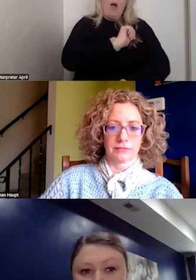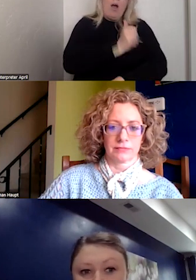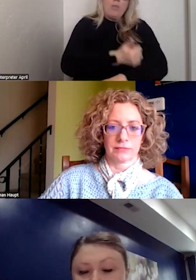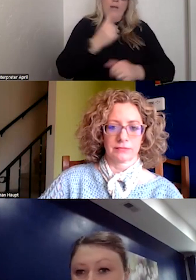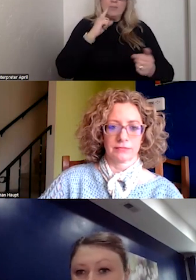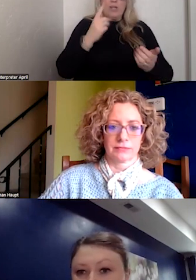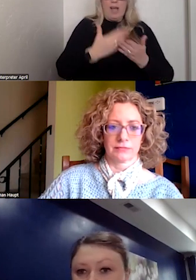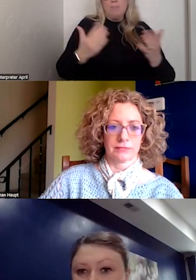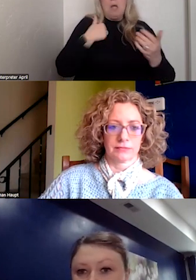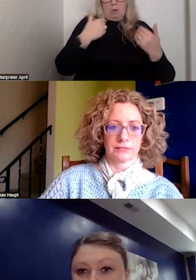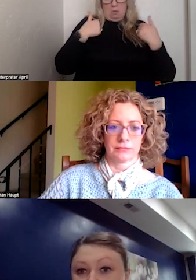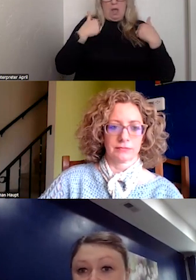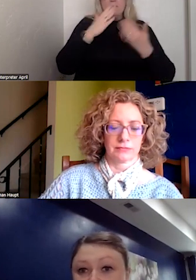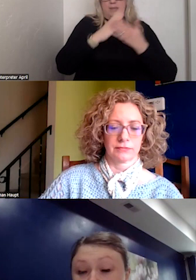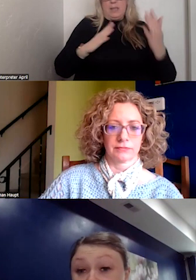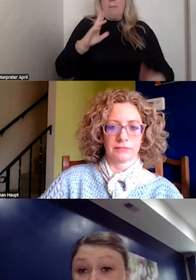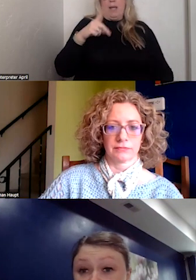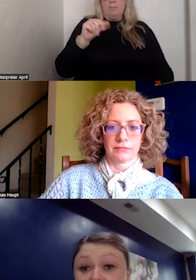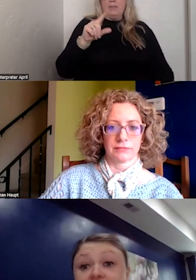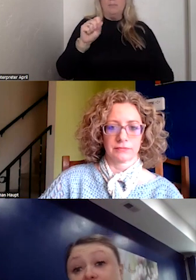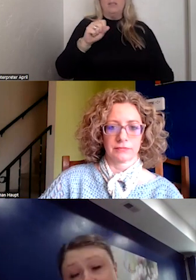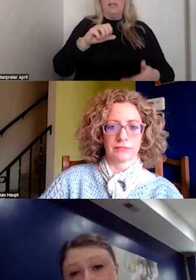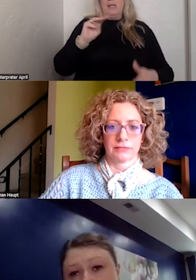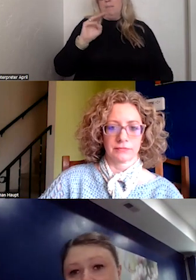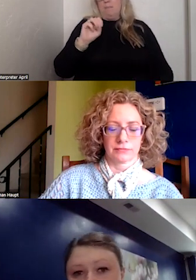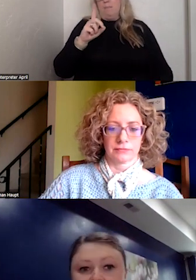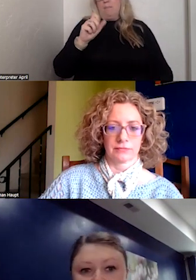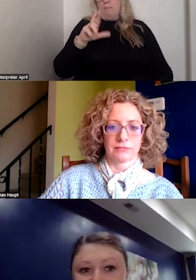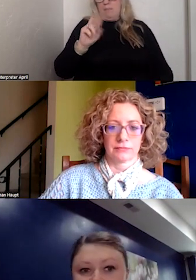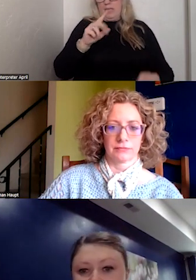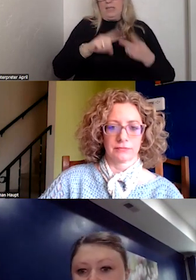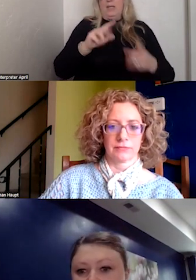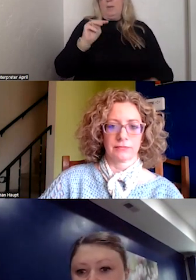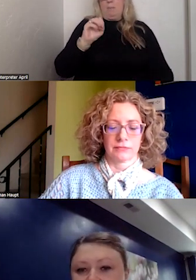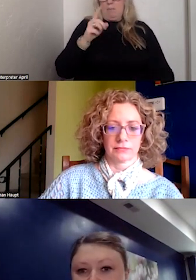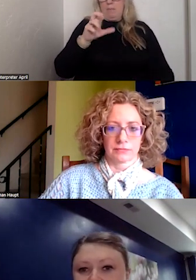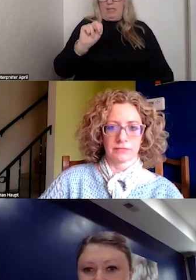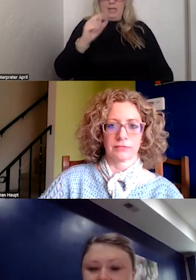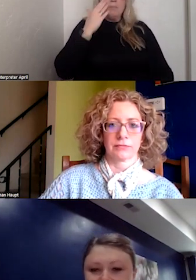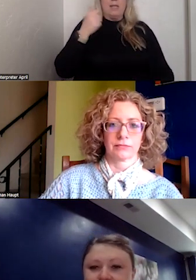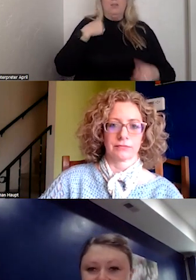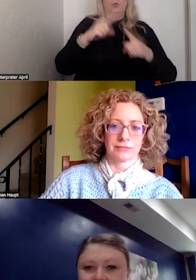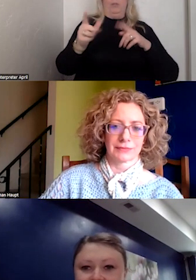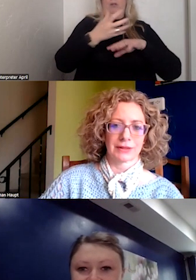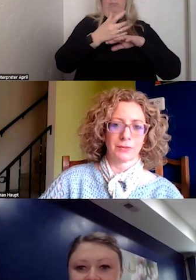items, we do have some updates in the Medicare, Medicaid space that we can talk more about next week since we are running low on